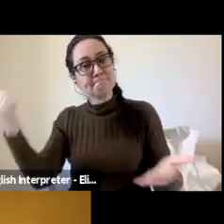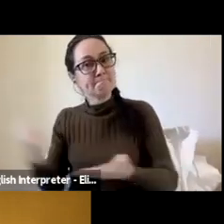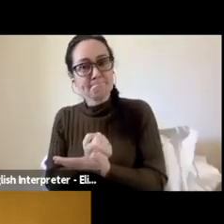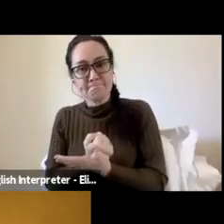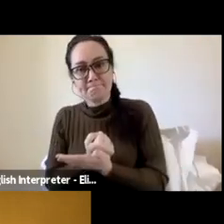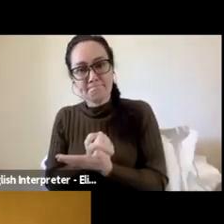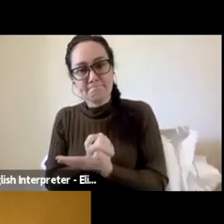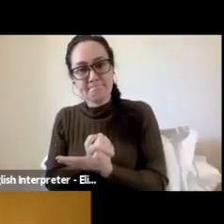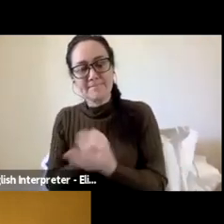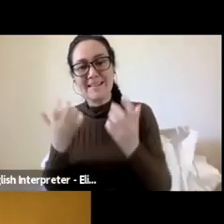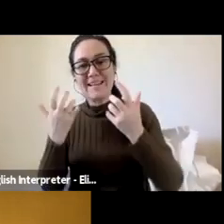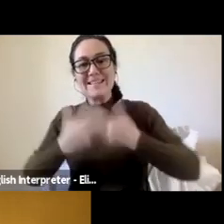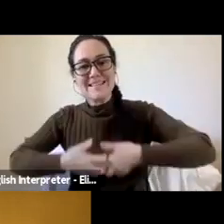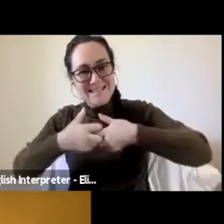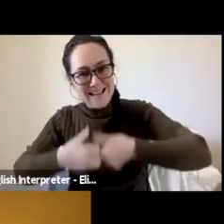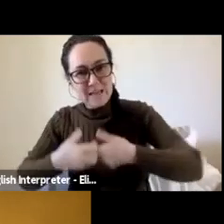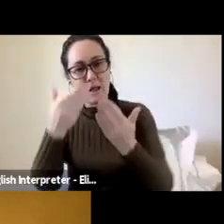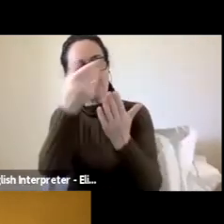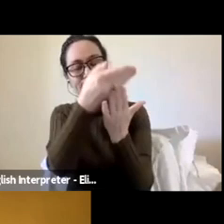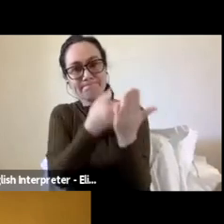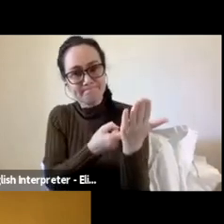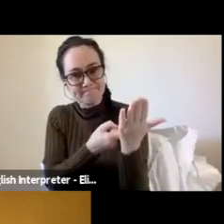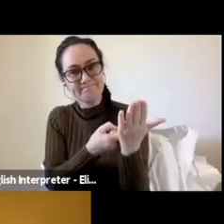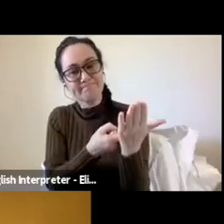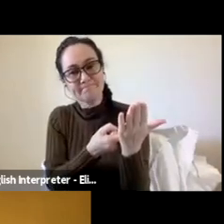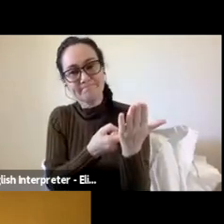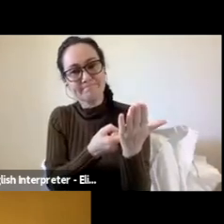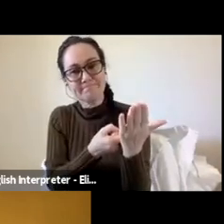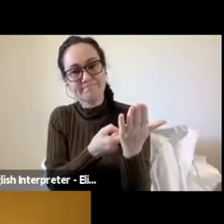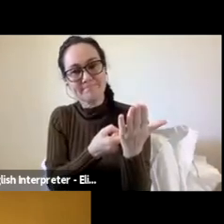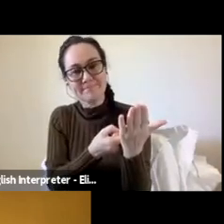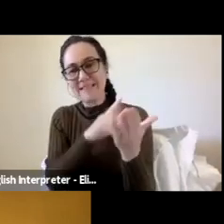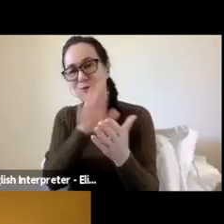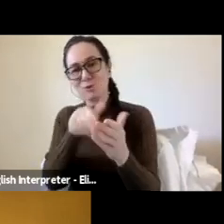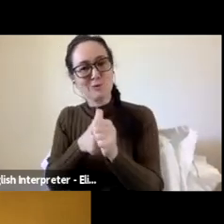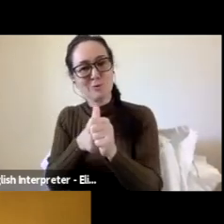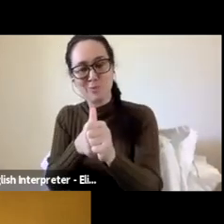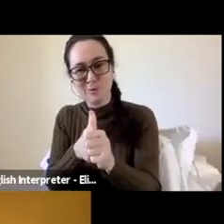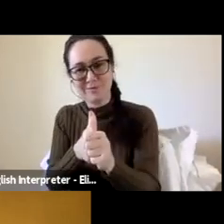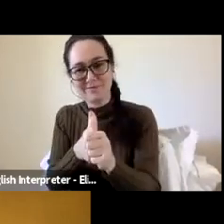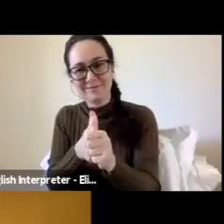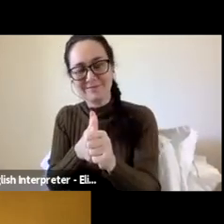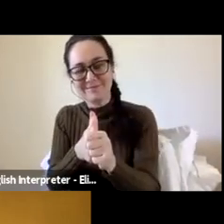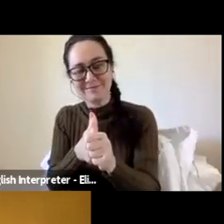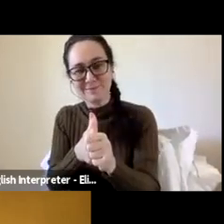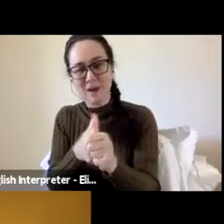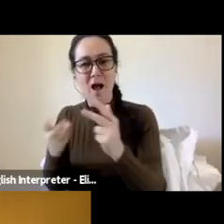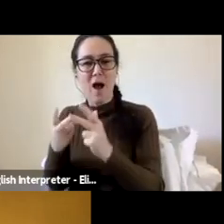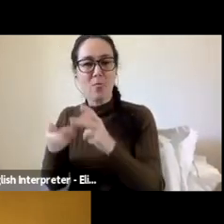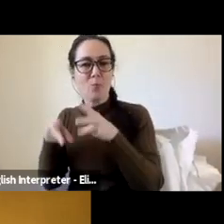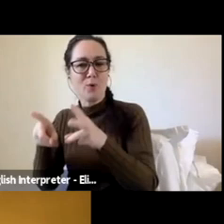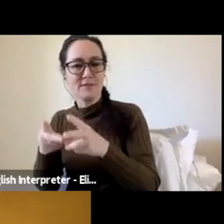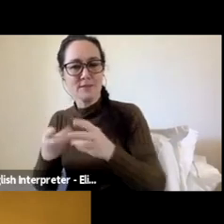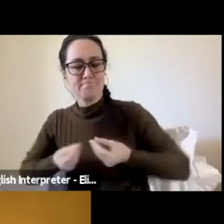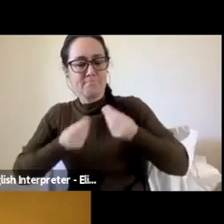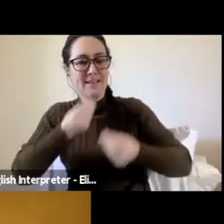Unfortunately, the technical guidance does not provide to support information other than written report.